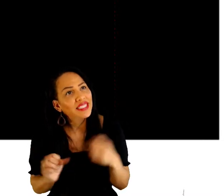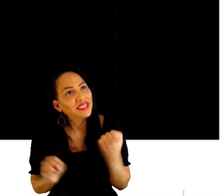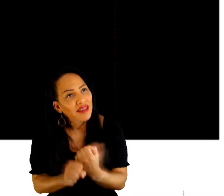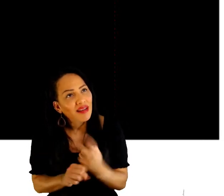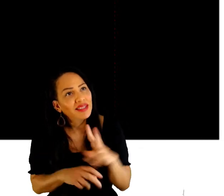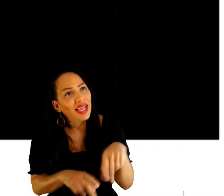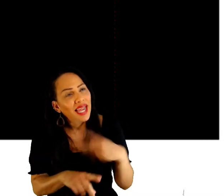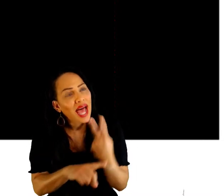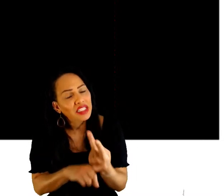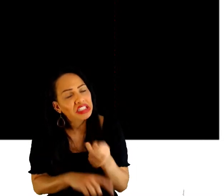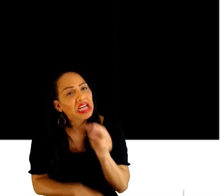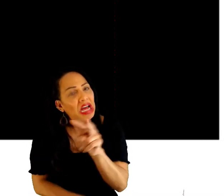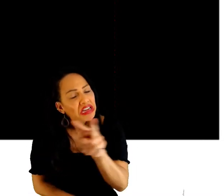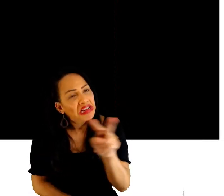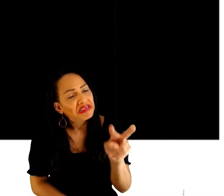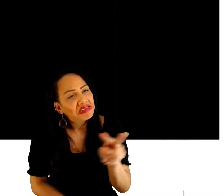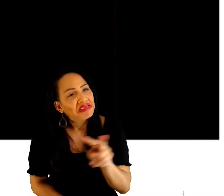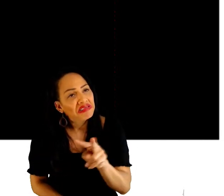So lastly.